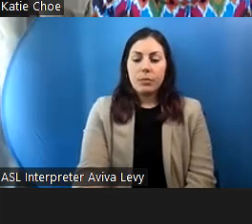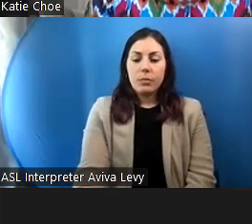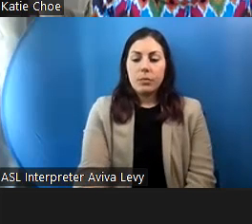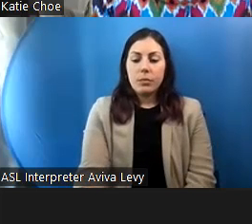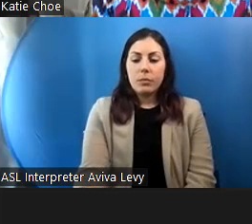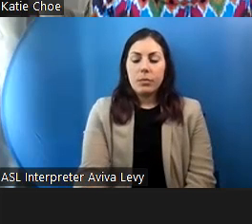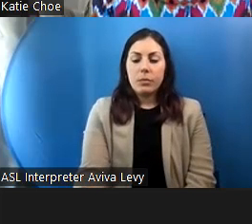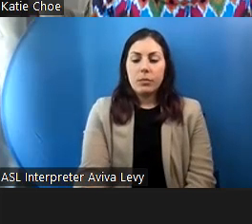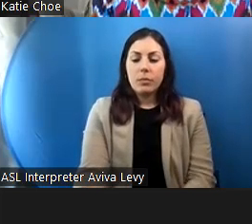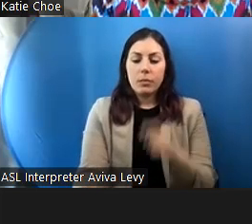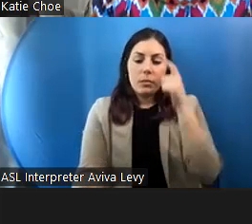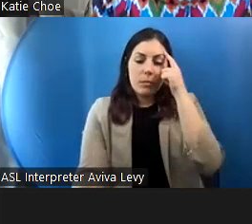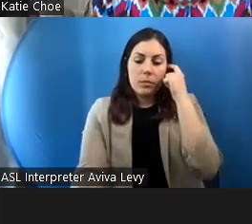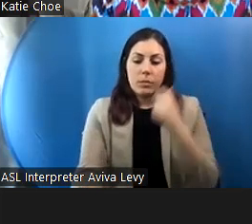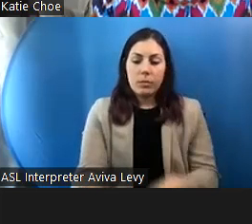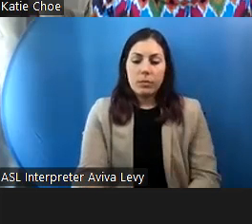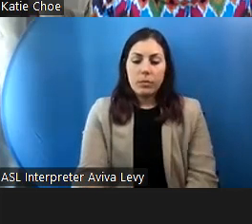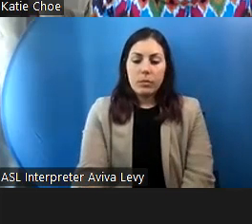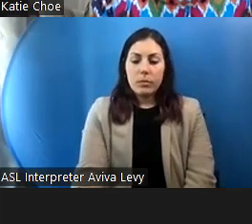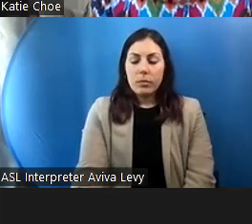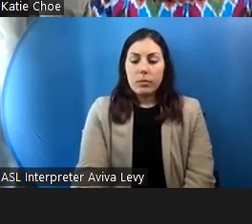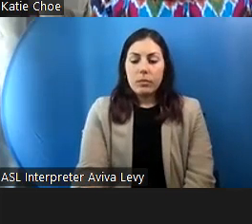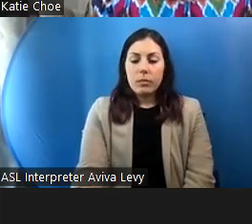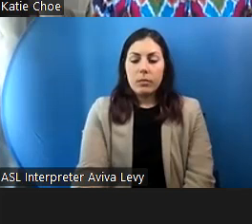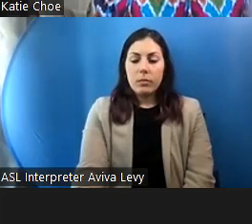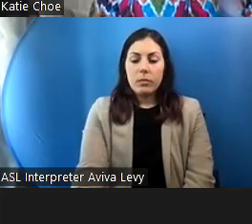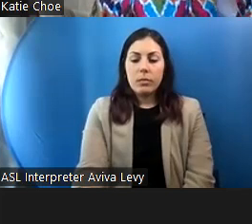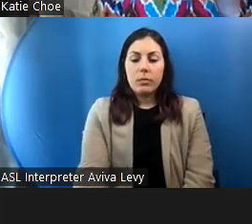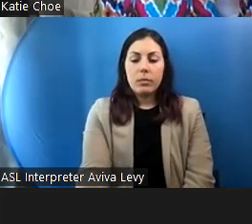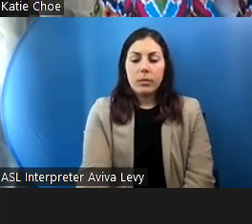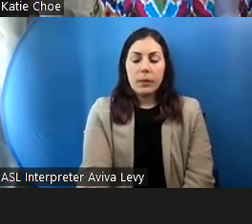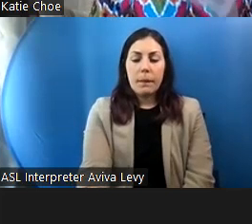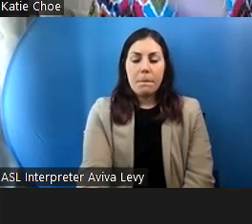Allison, you have another question. I will unmute you.